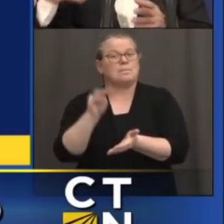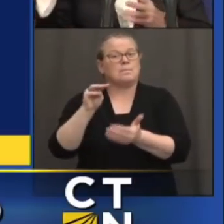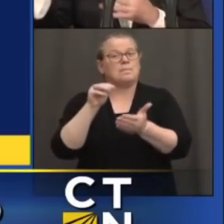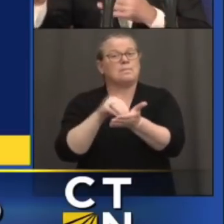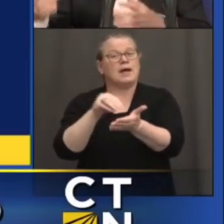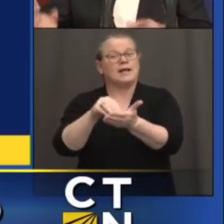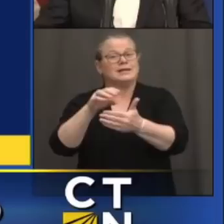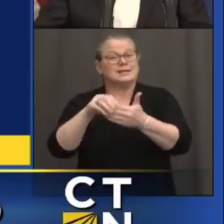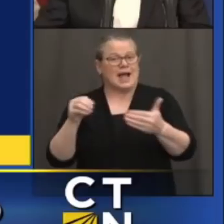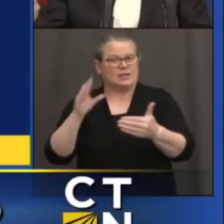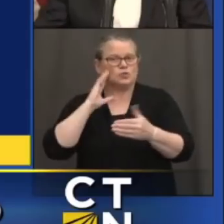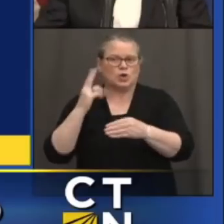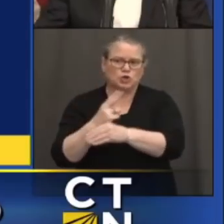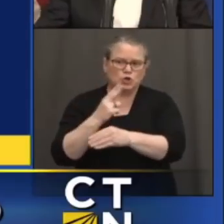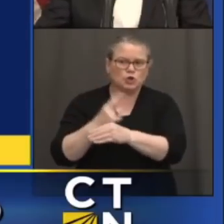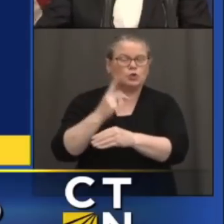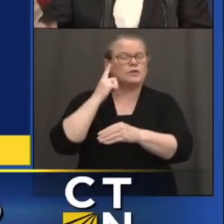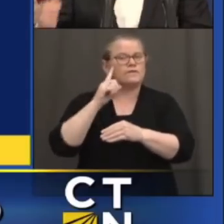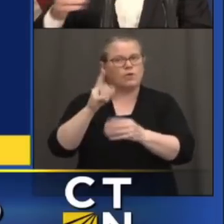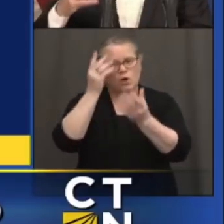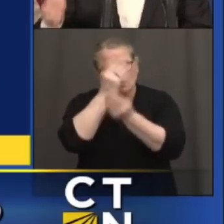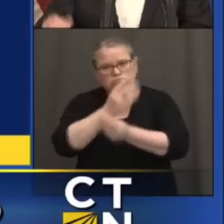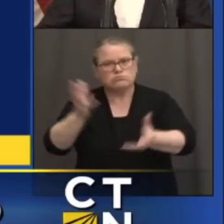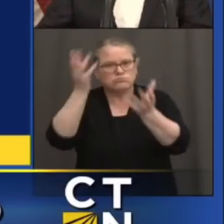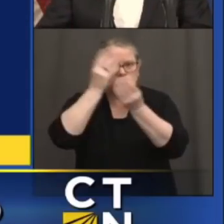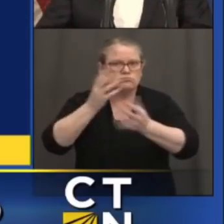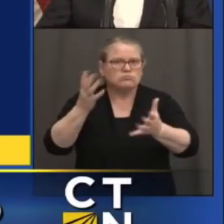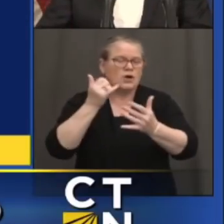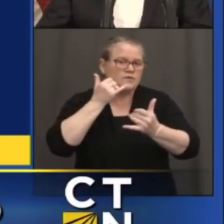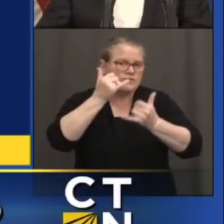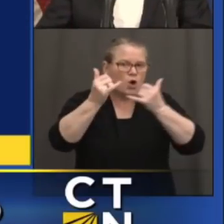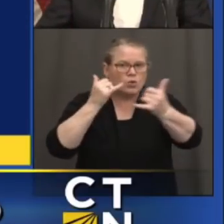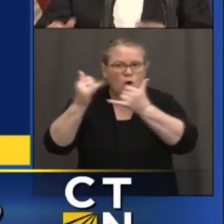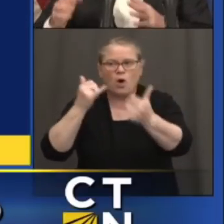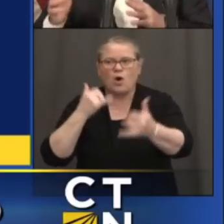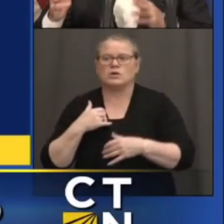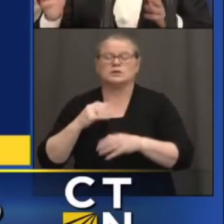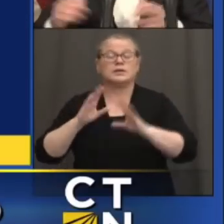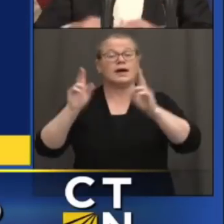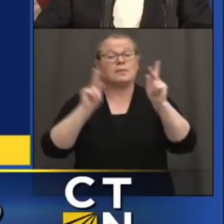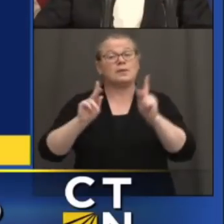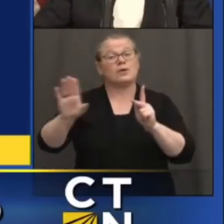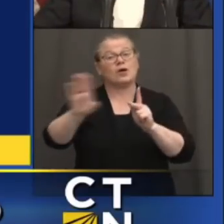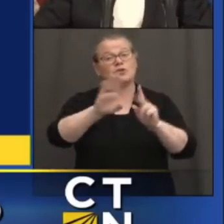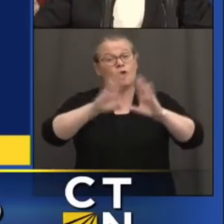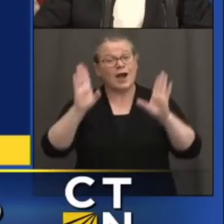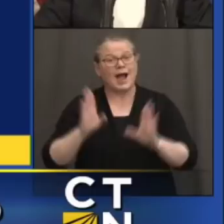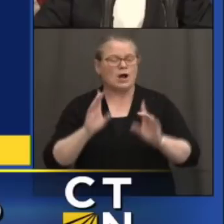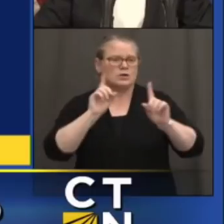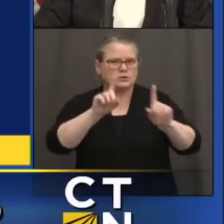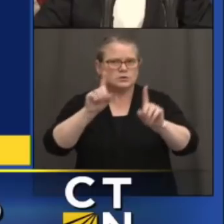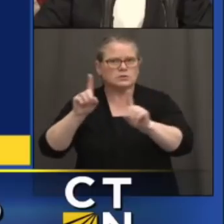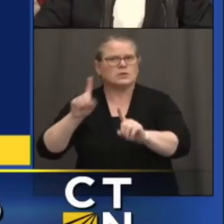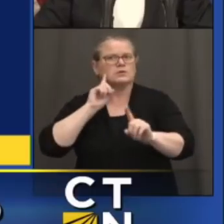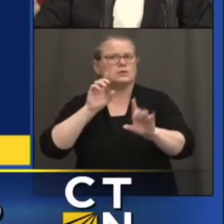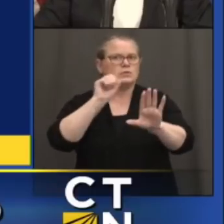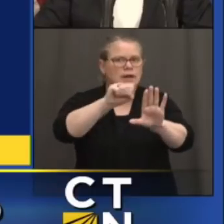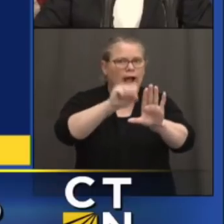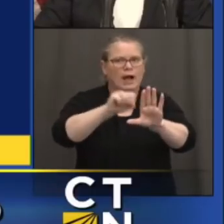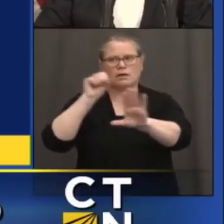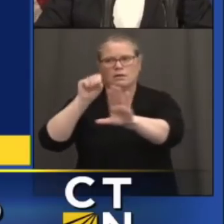door knocking, going out to telephone calls, working with our amazing local public health departments and community support